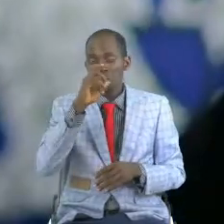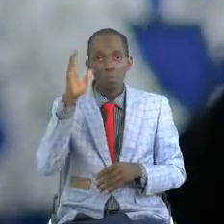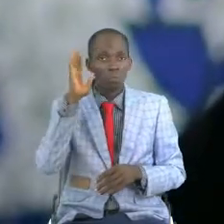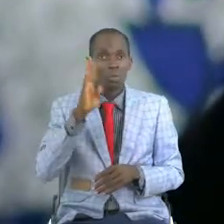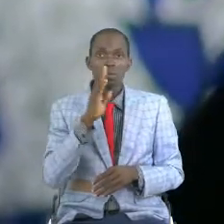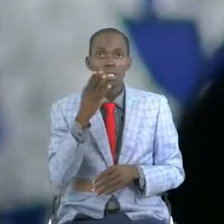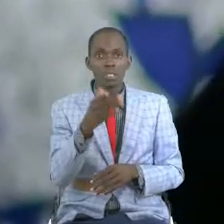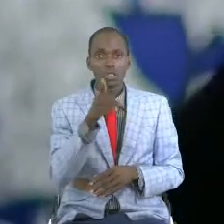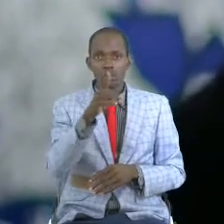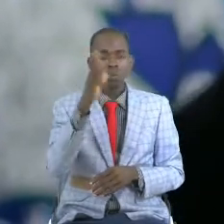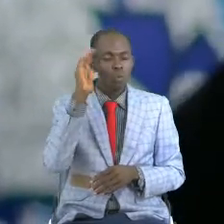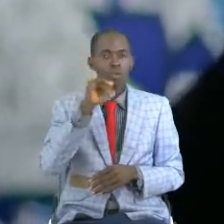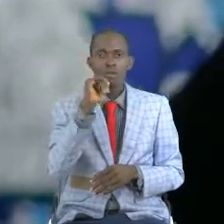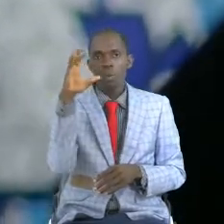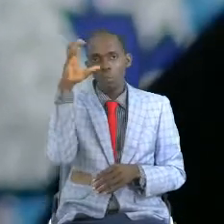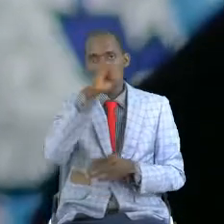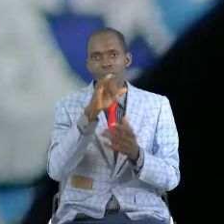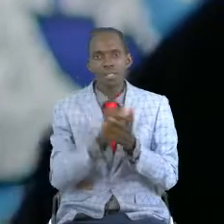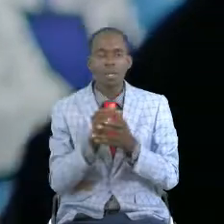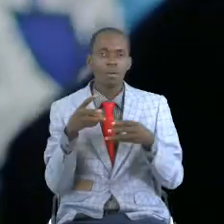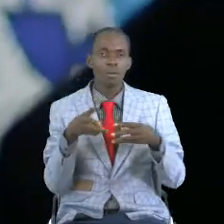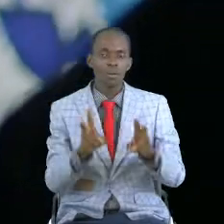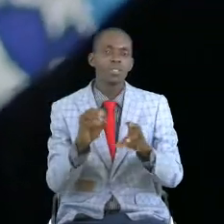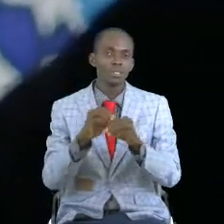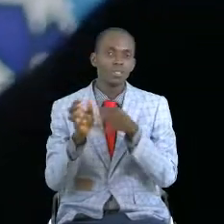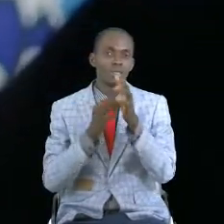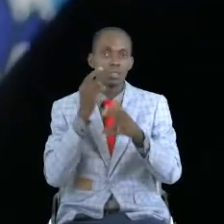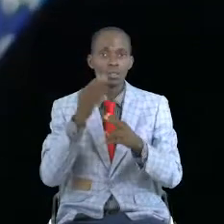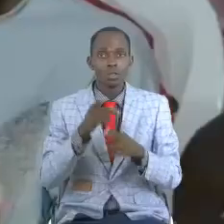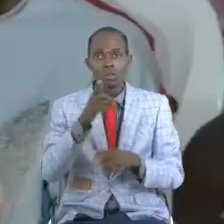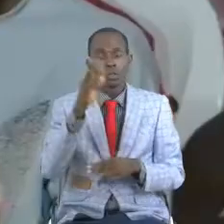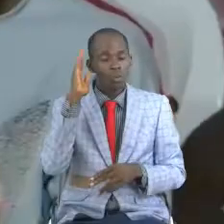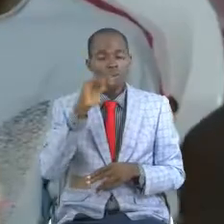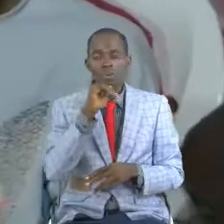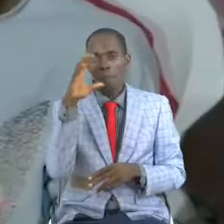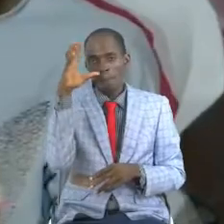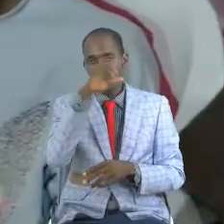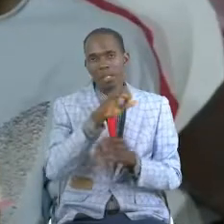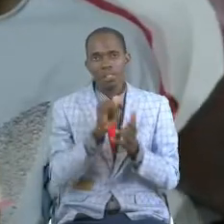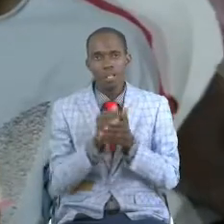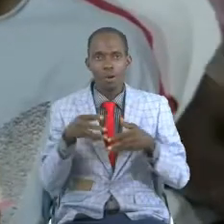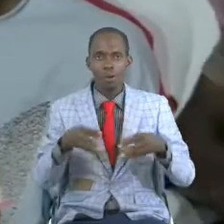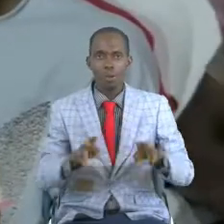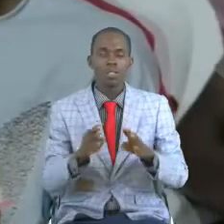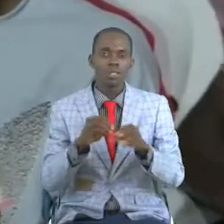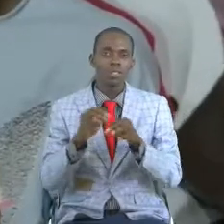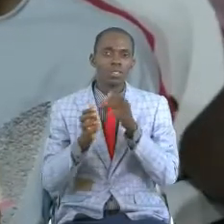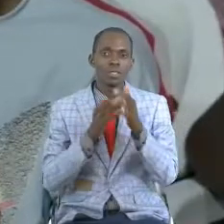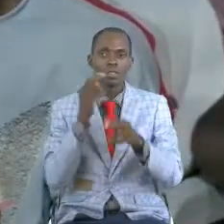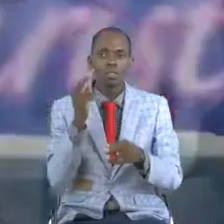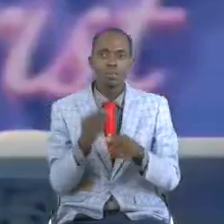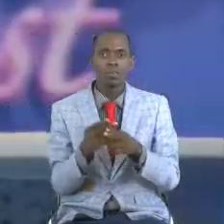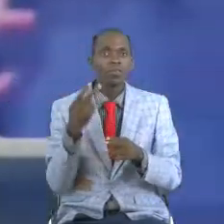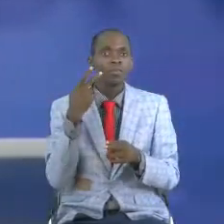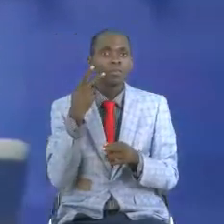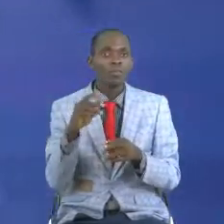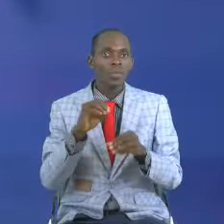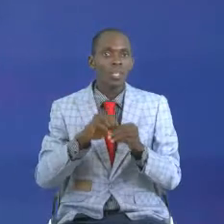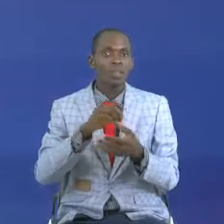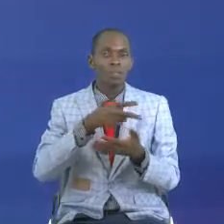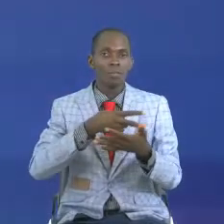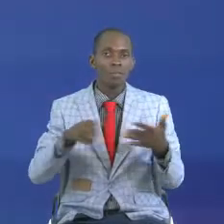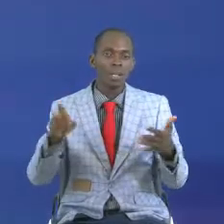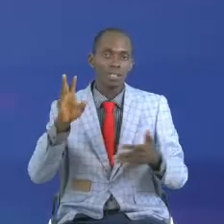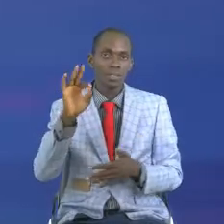that way. I said you will not miss that way. And then he tells us in verse 9, he says in verse 9,